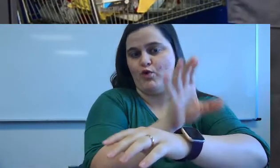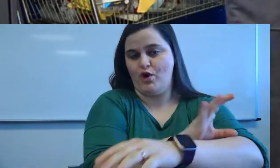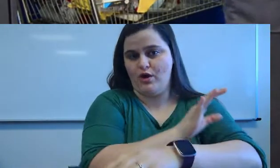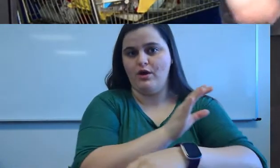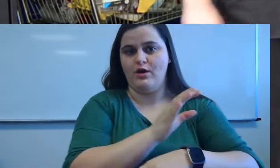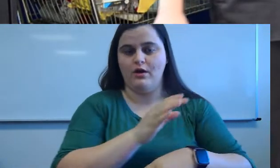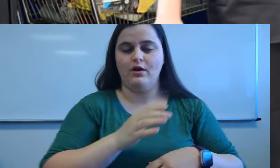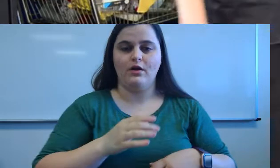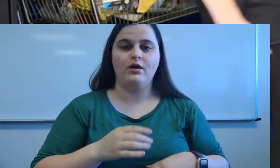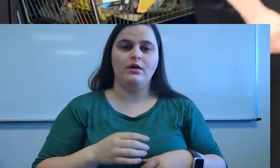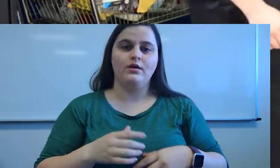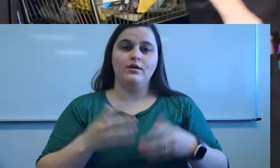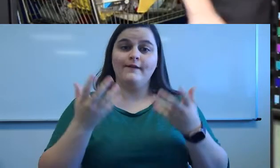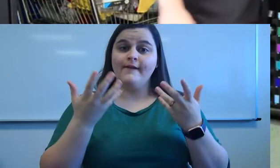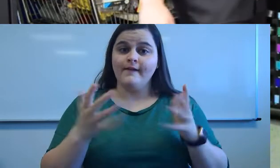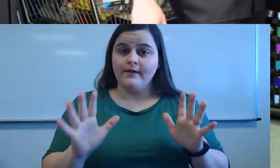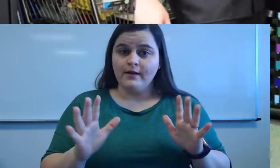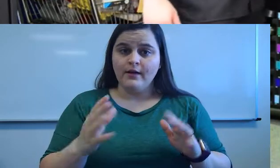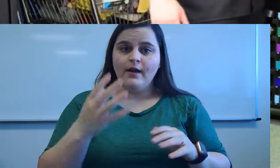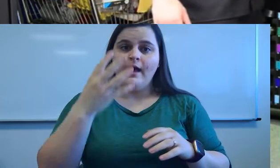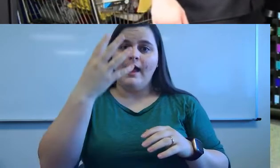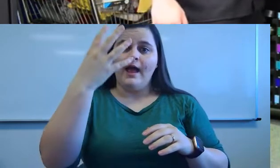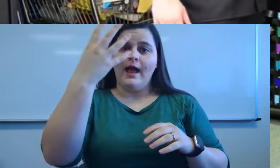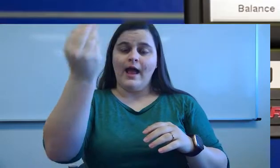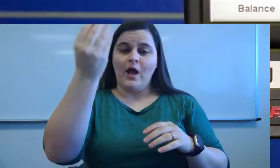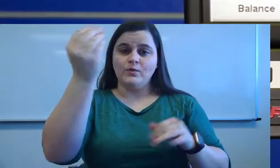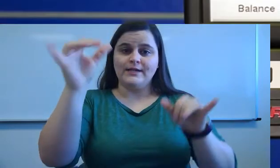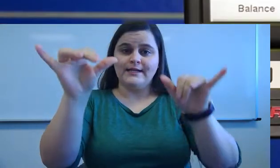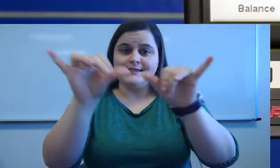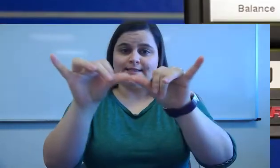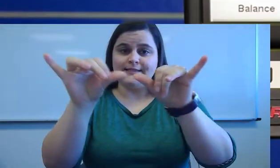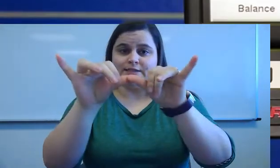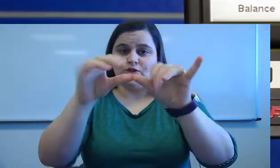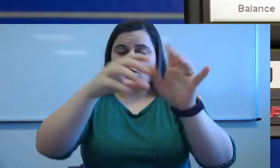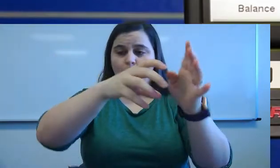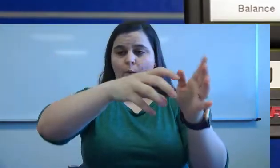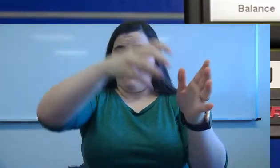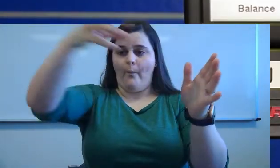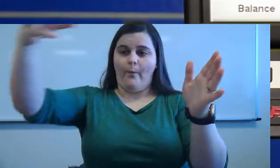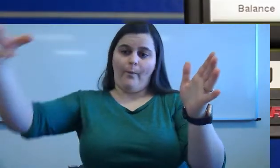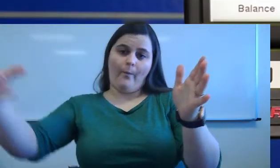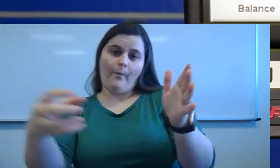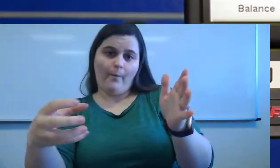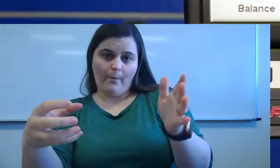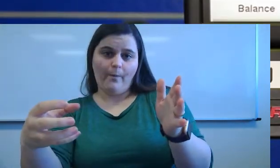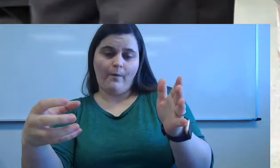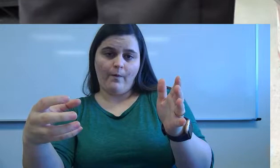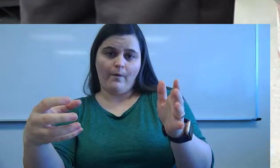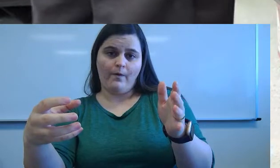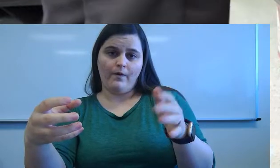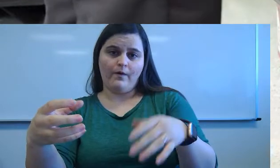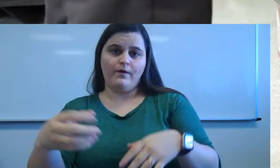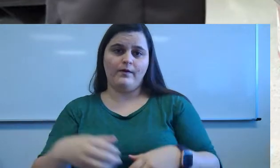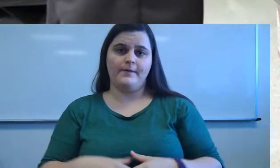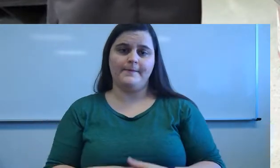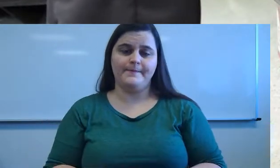When we're done with that, we're going to take the outside sensor arm and put it where the illustration tells us.